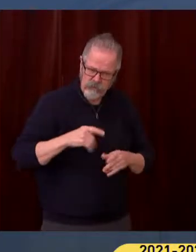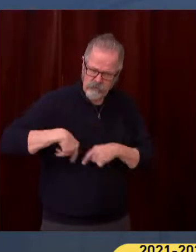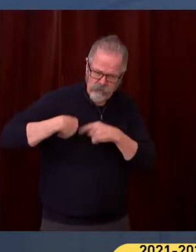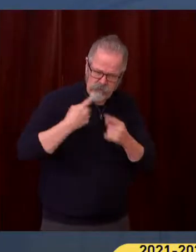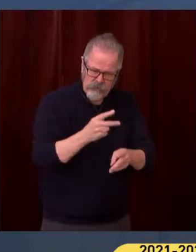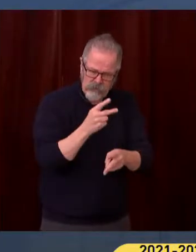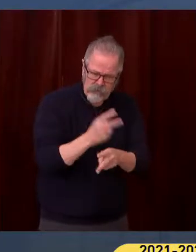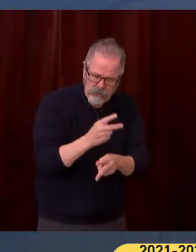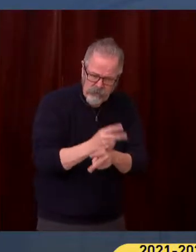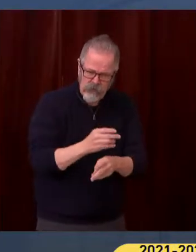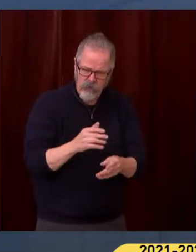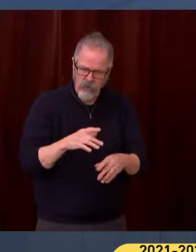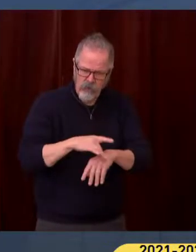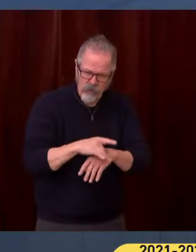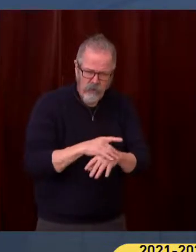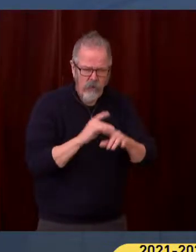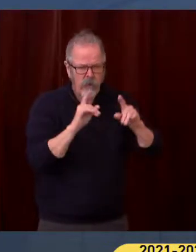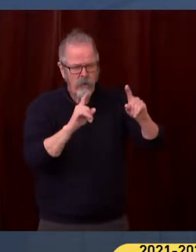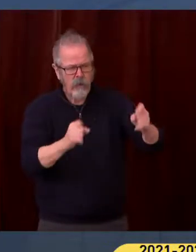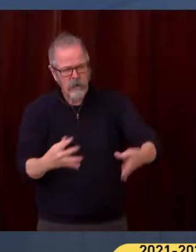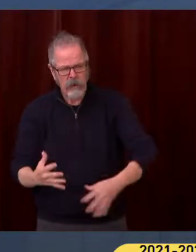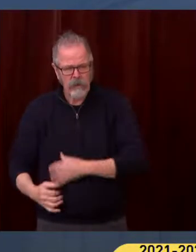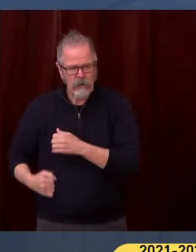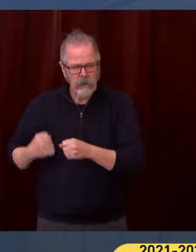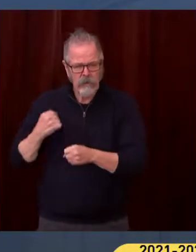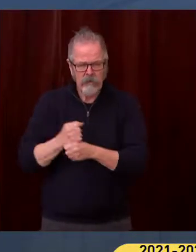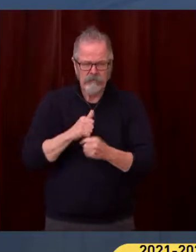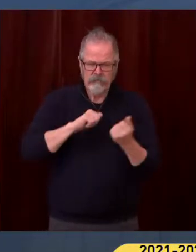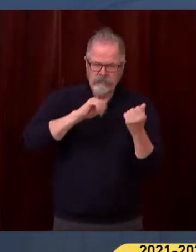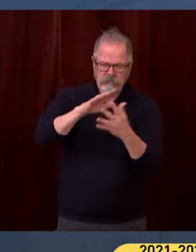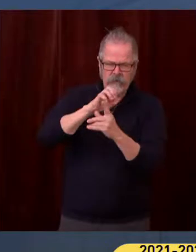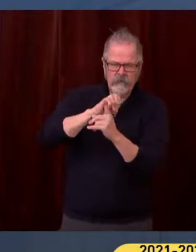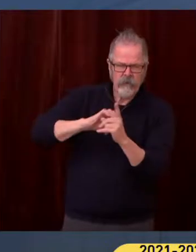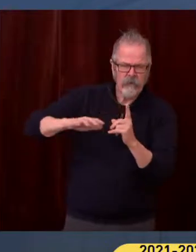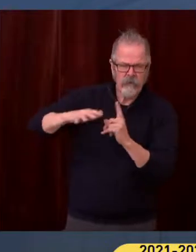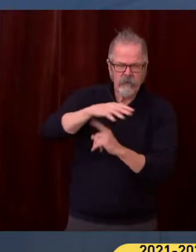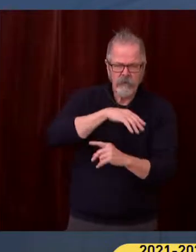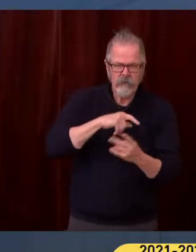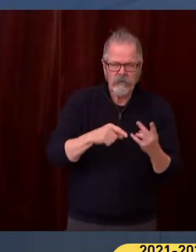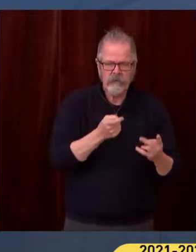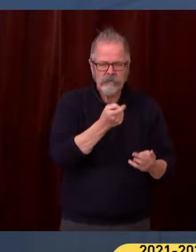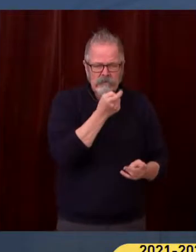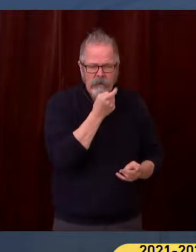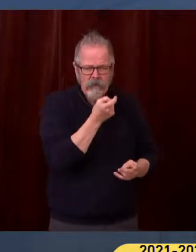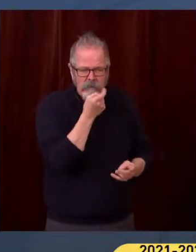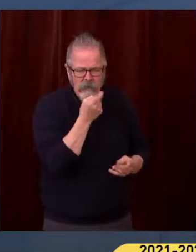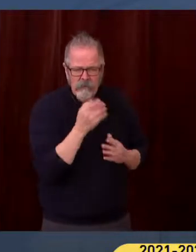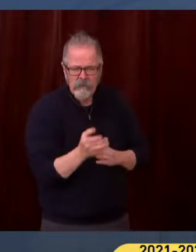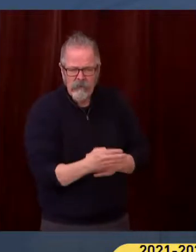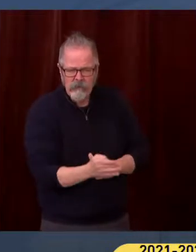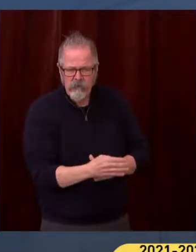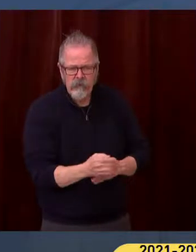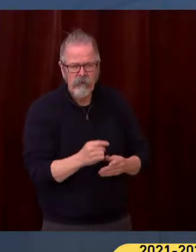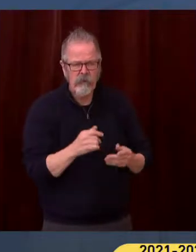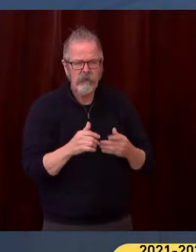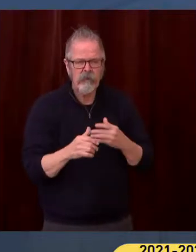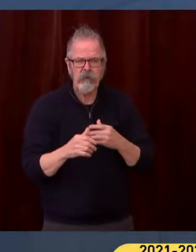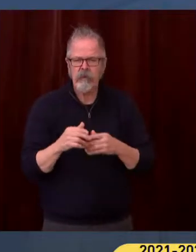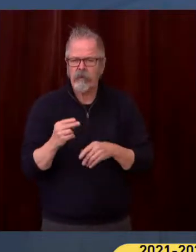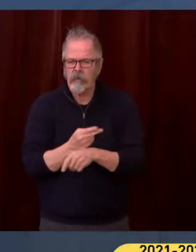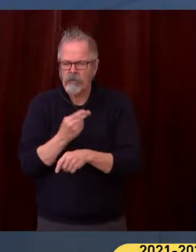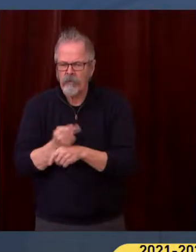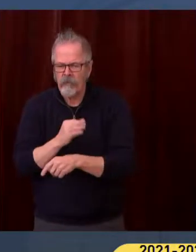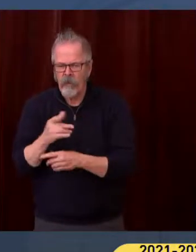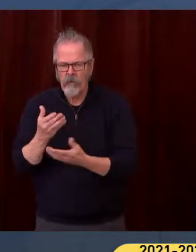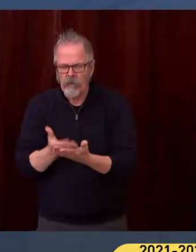climate and our salmon and our natural resources in a responsible way that is centered at the